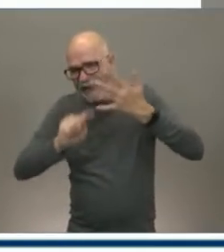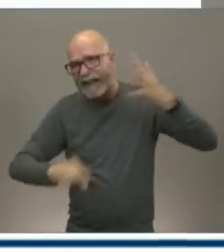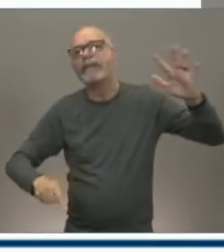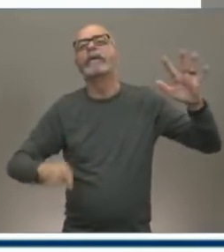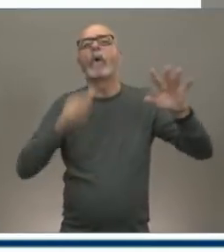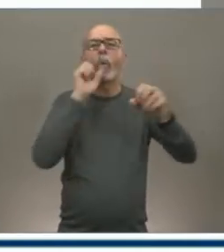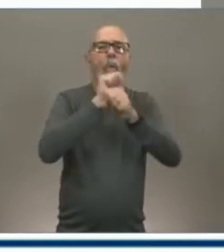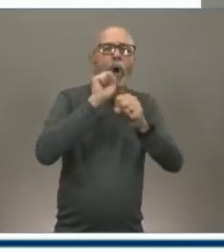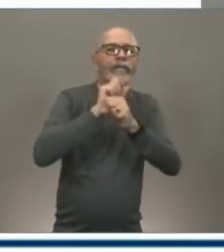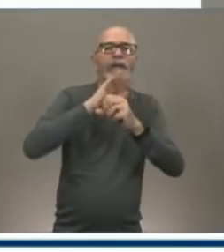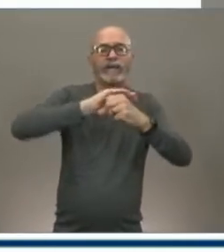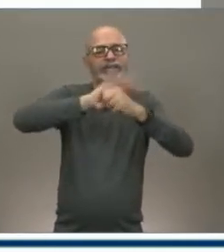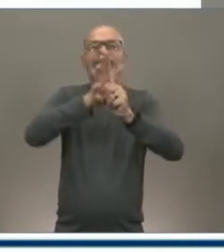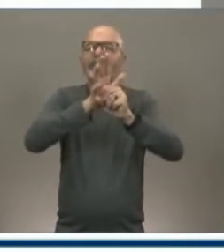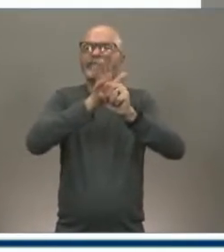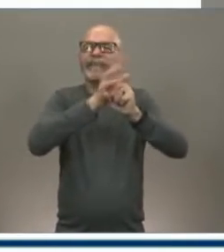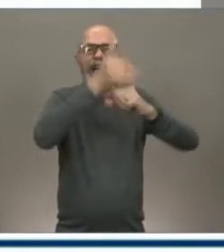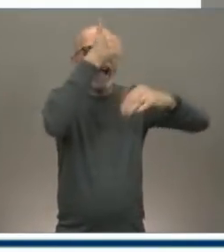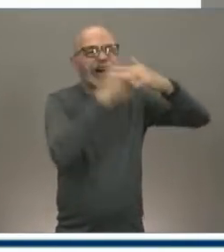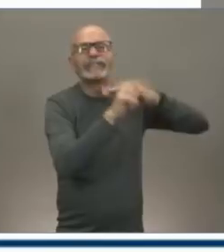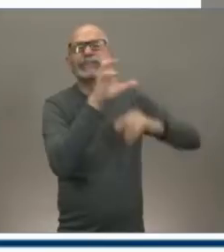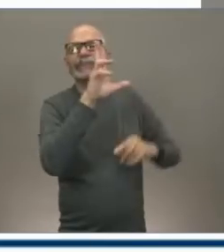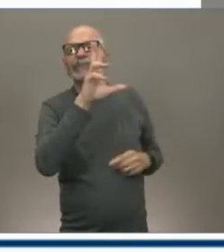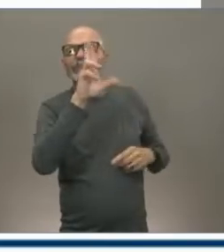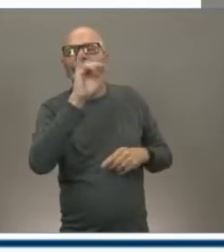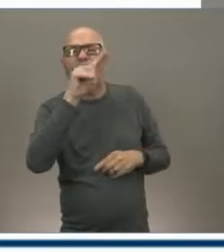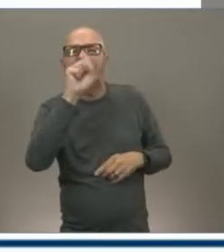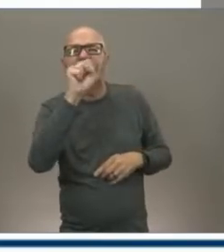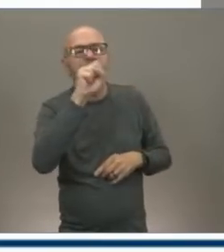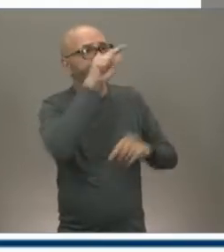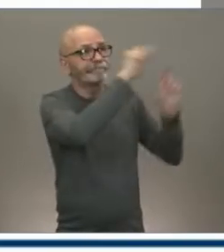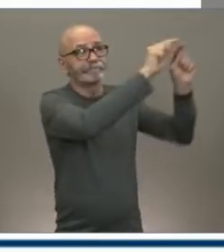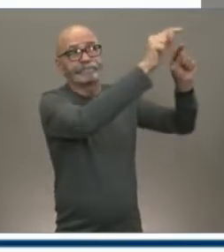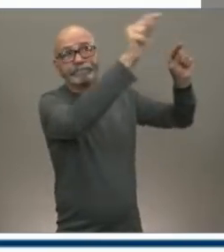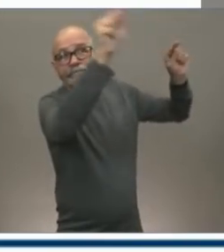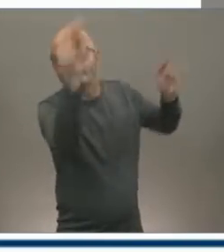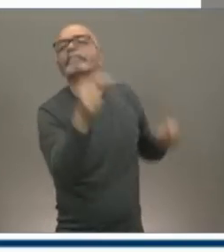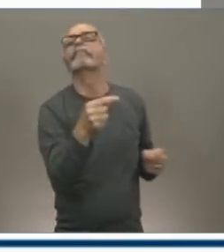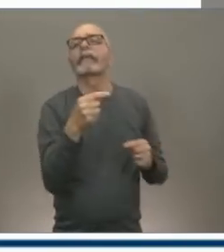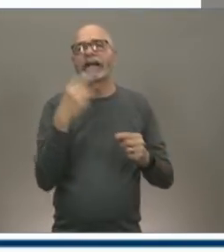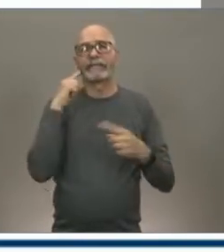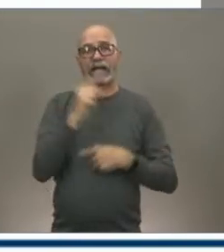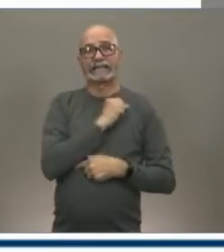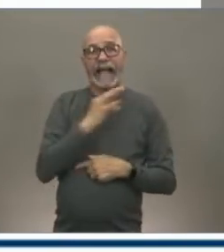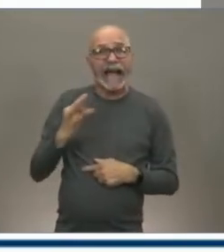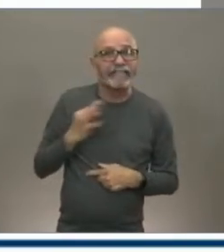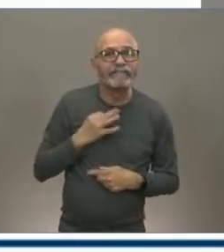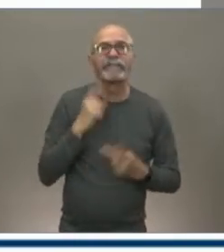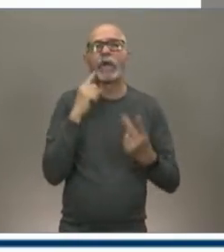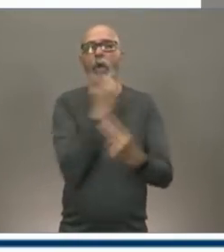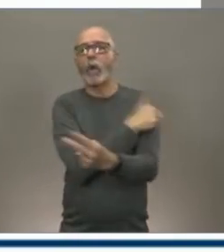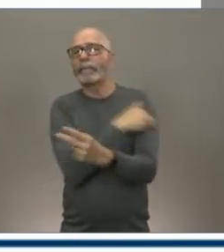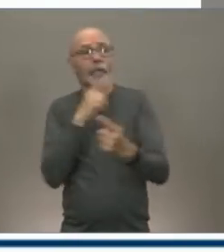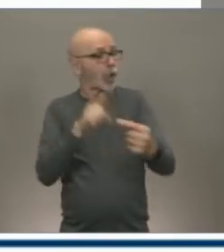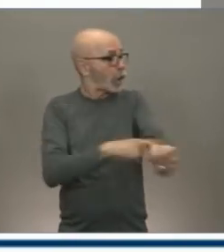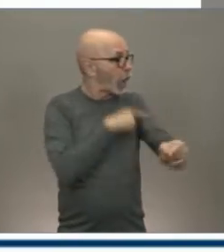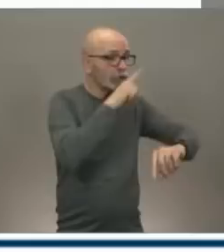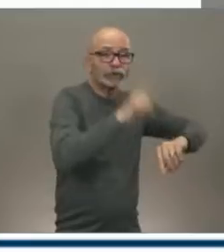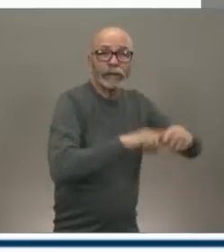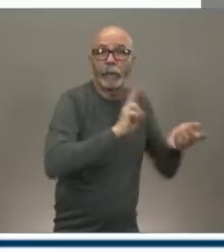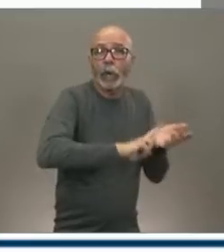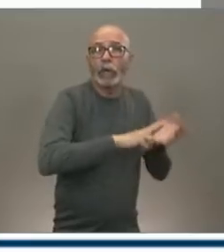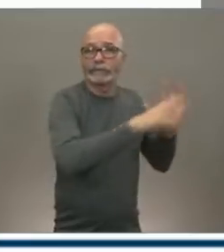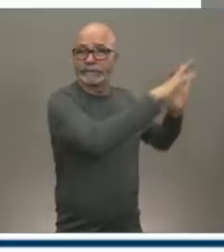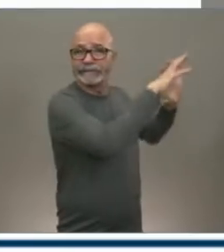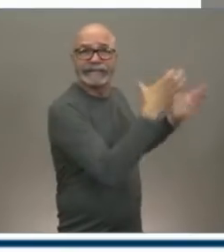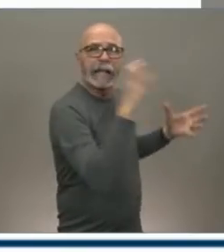in our hospitals, and also starting to get staff who are in the new long-term care regional care units in the